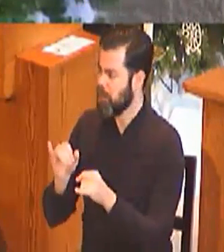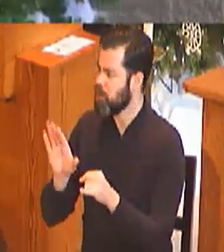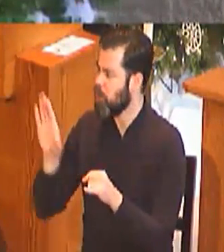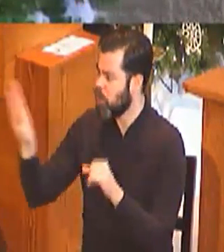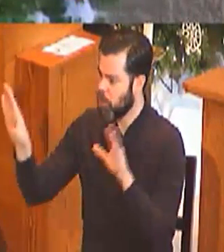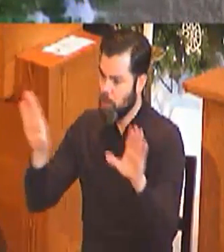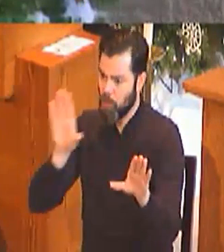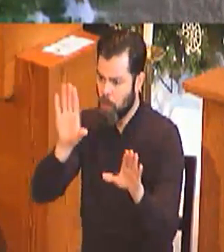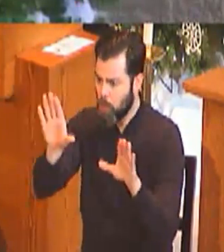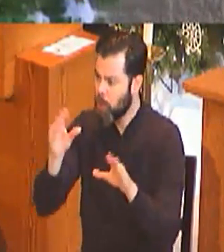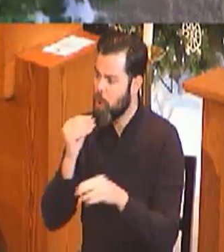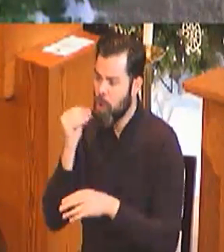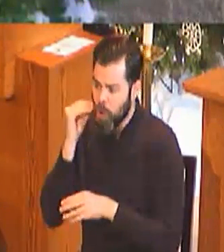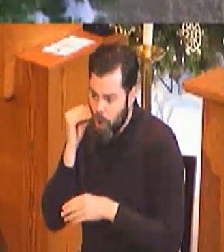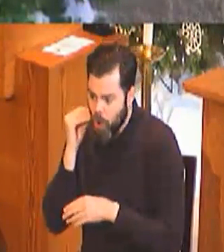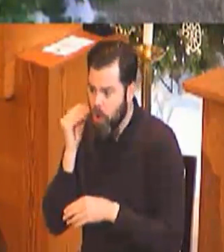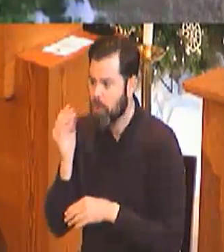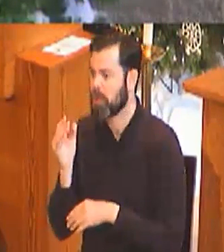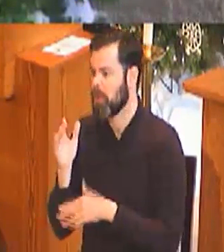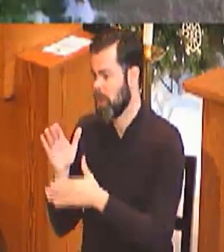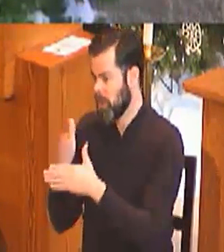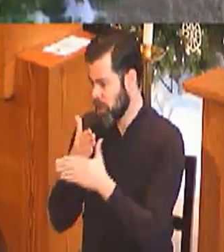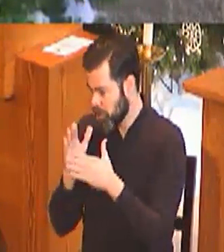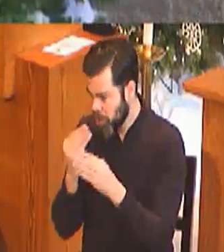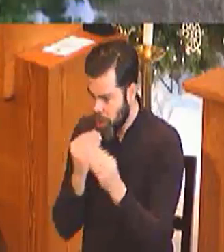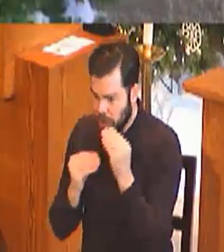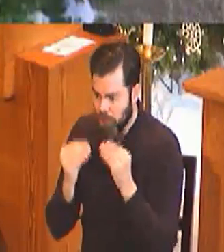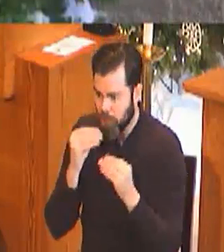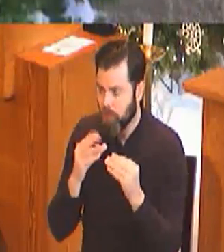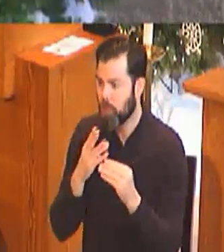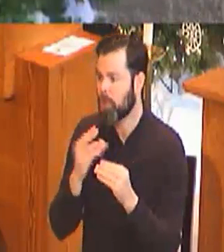locations to break bread together and enjoy spiritual